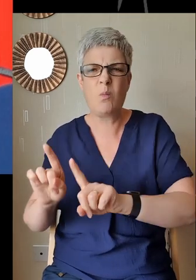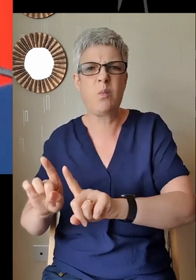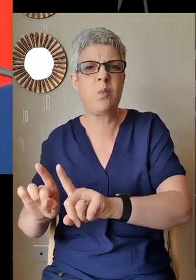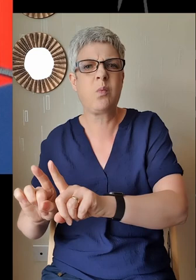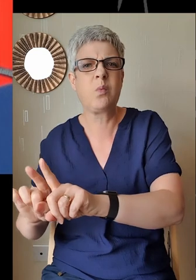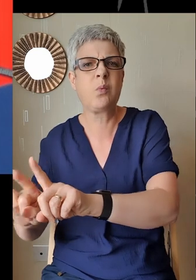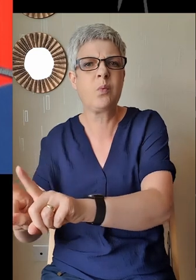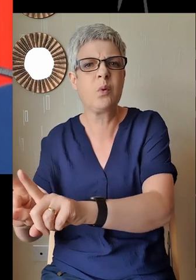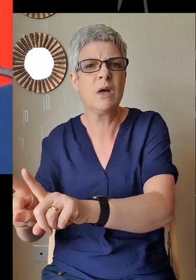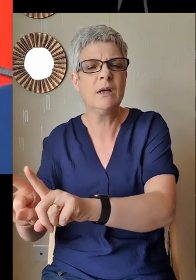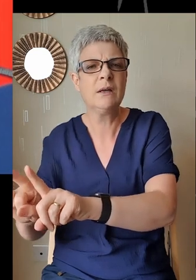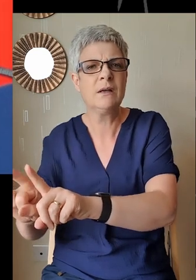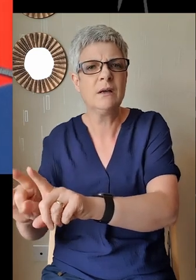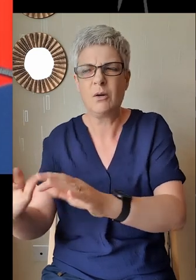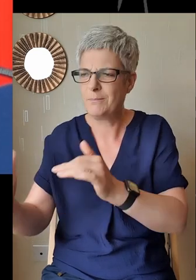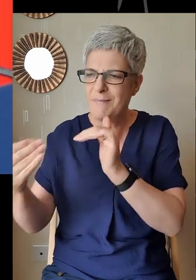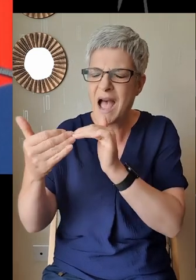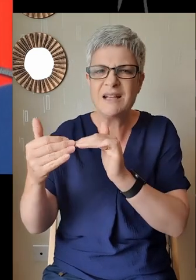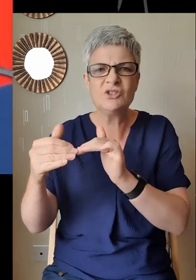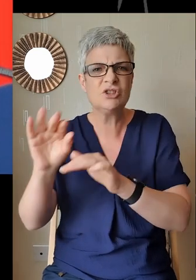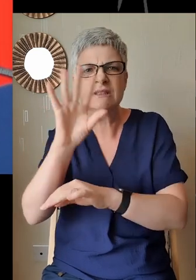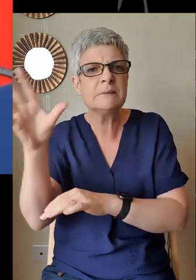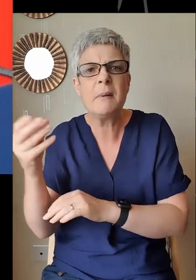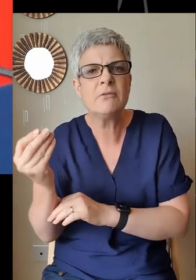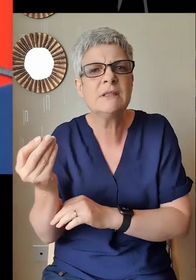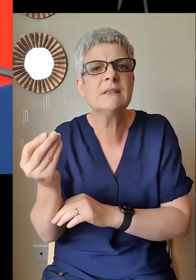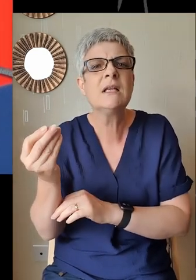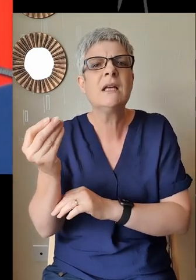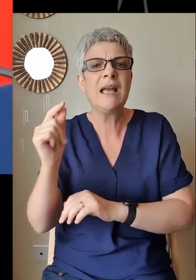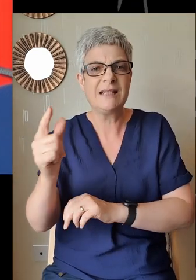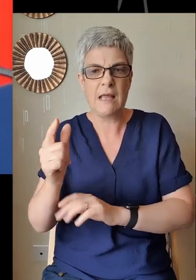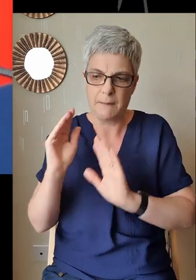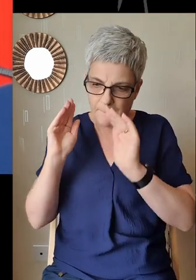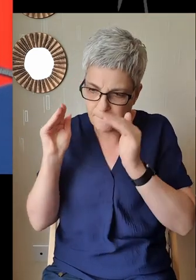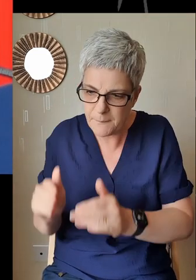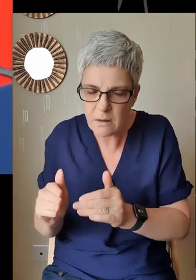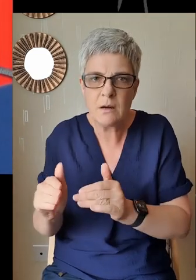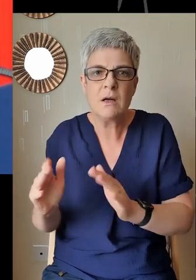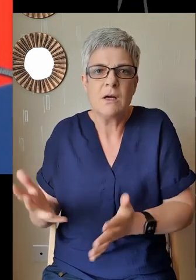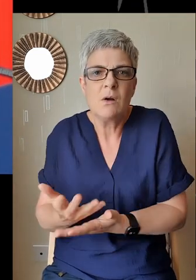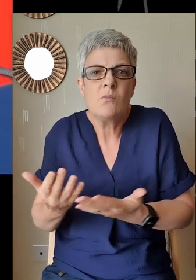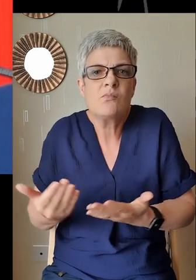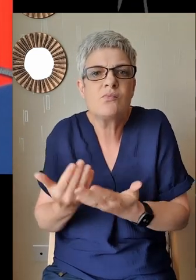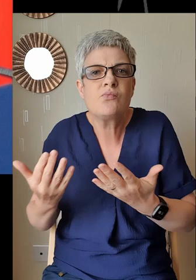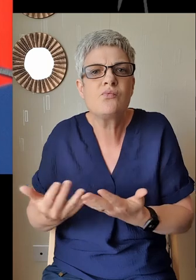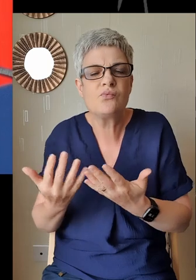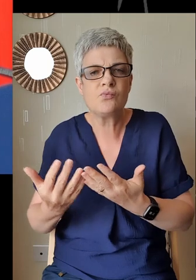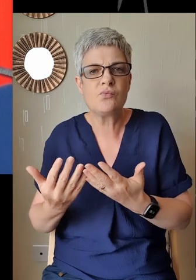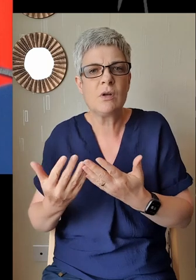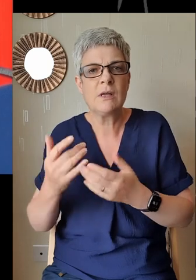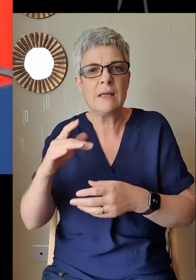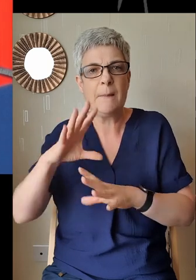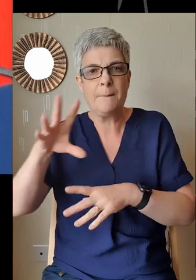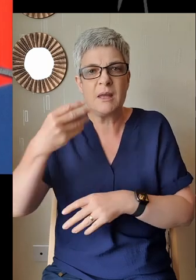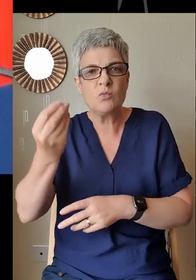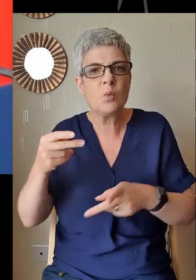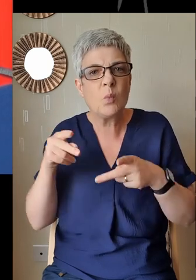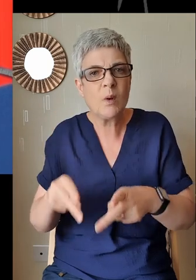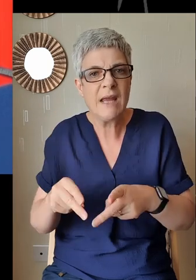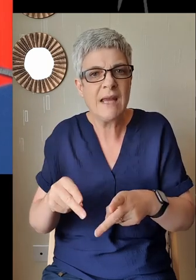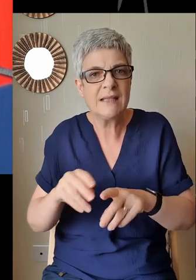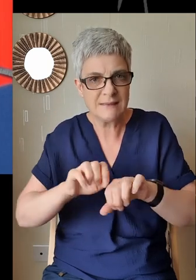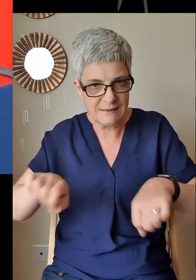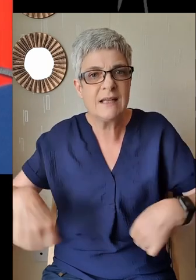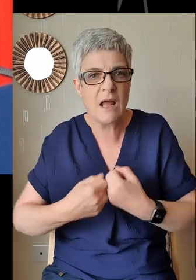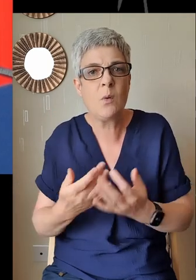chumming the Spirit for a while. It is a concerted, focused nurturing of the ways of the Holy Spirit in our lives. And